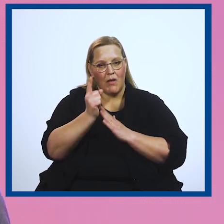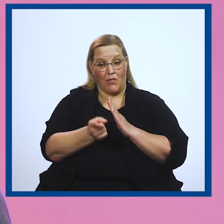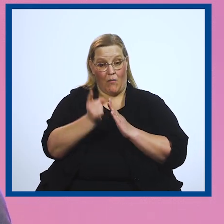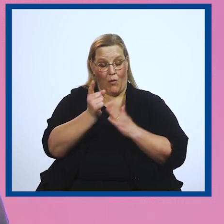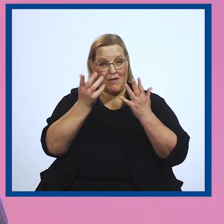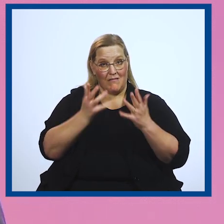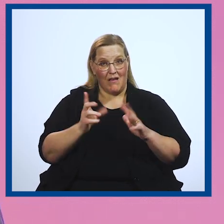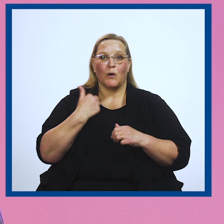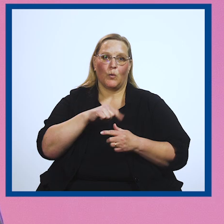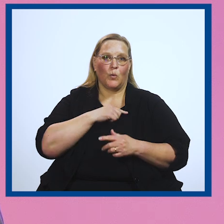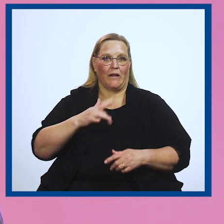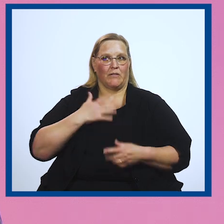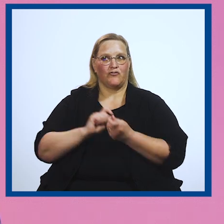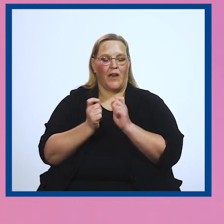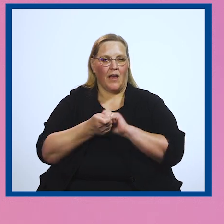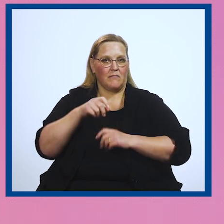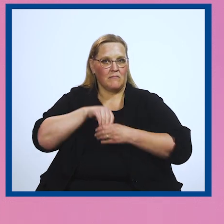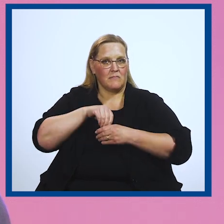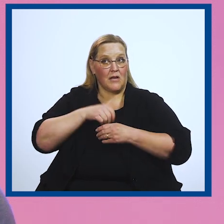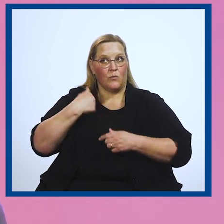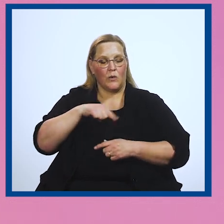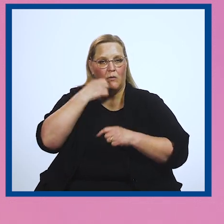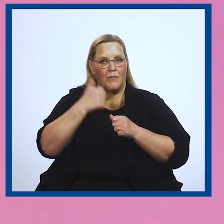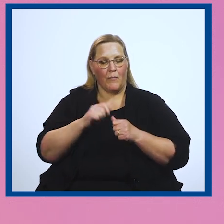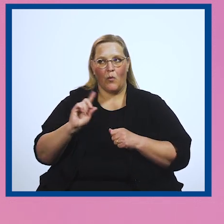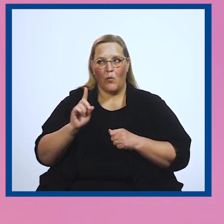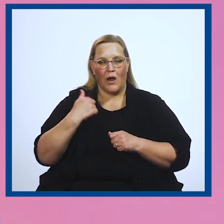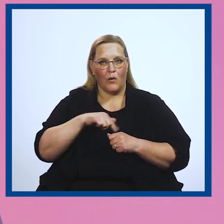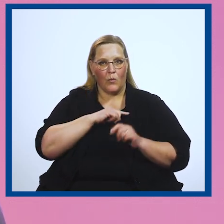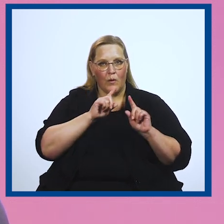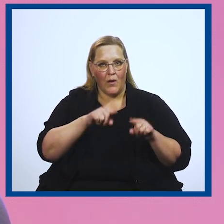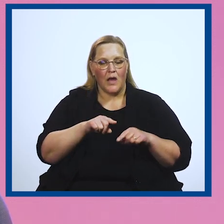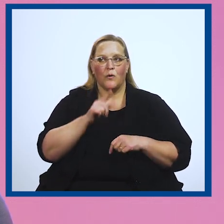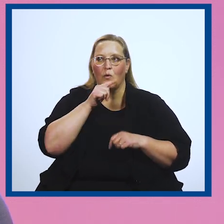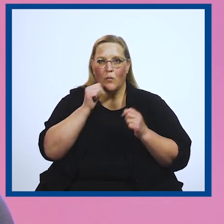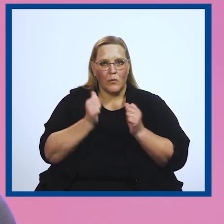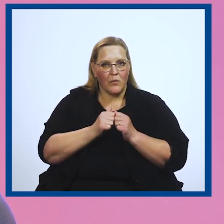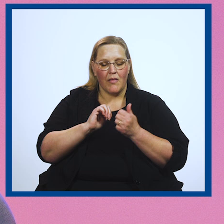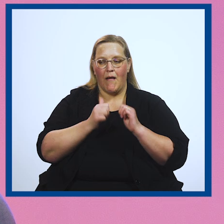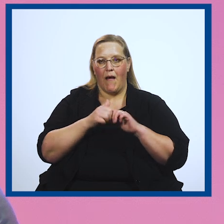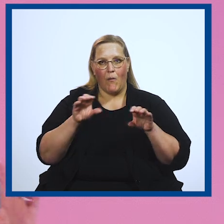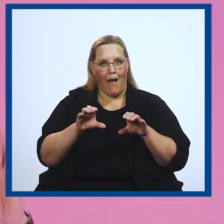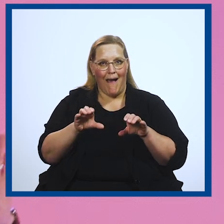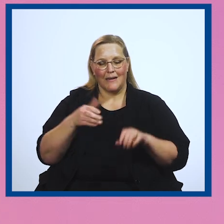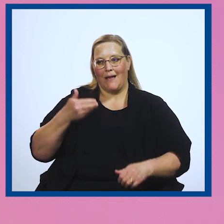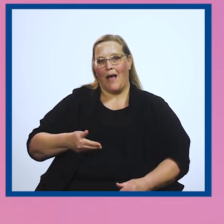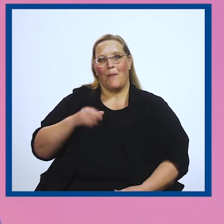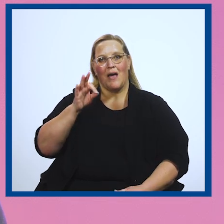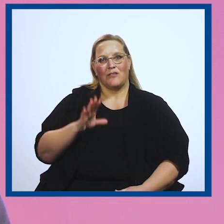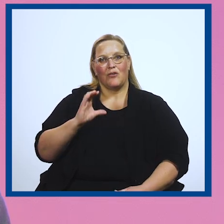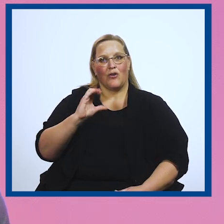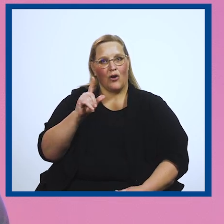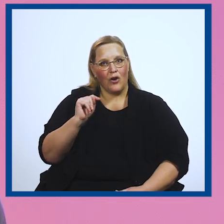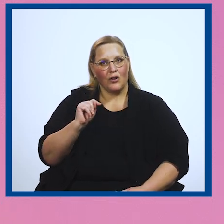moment's over, we're changed. After that moment's over, we remember where we were, who we were with, and how we act. I'm Pastor Kurt from Granite Bay,